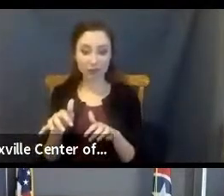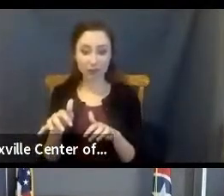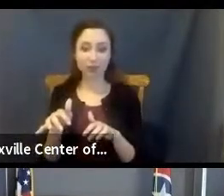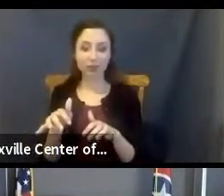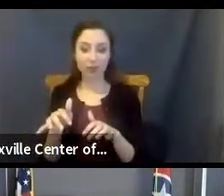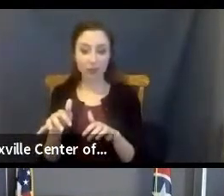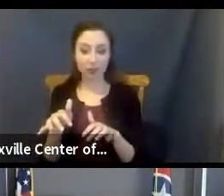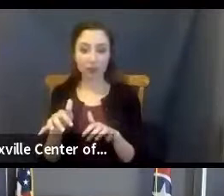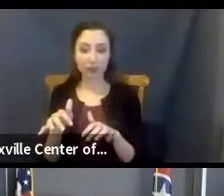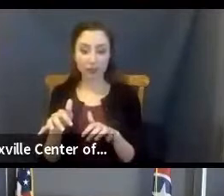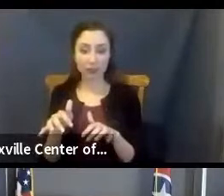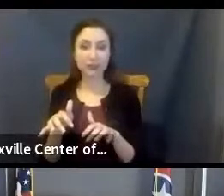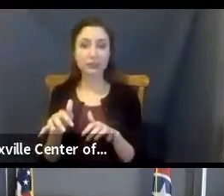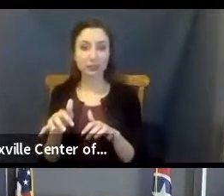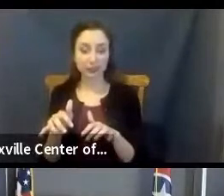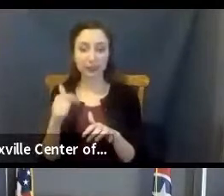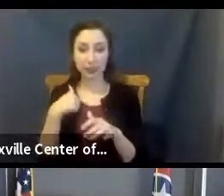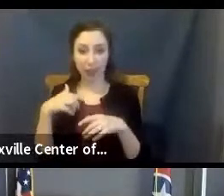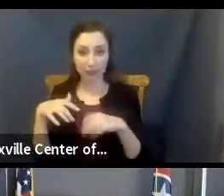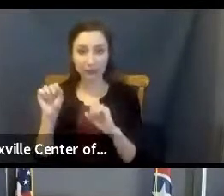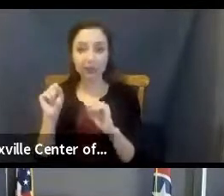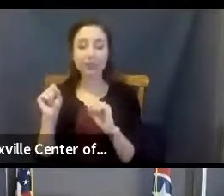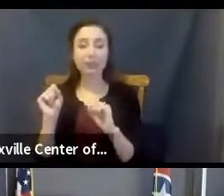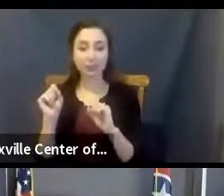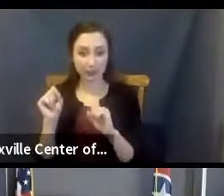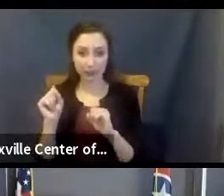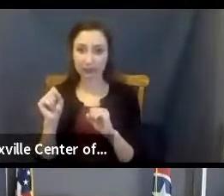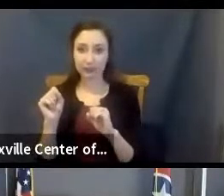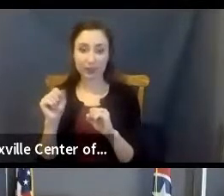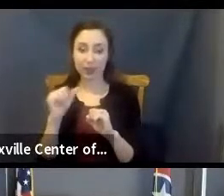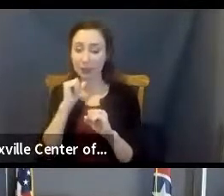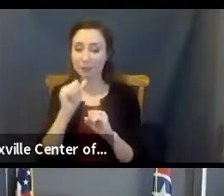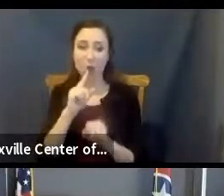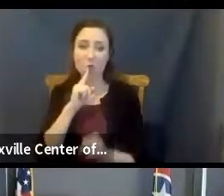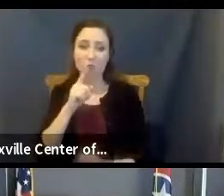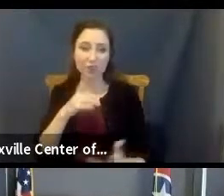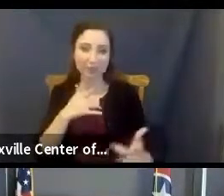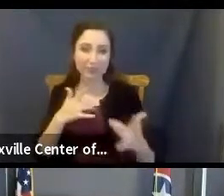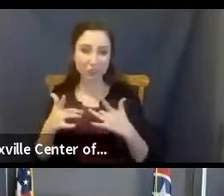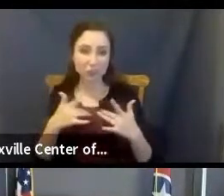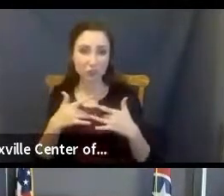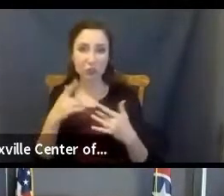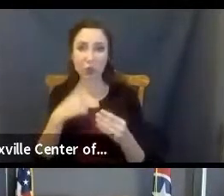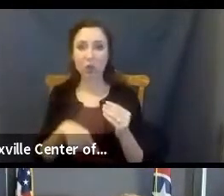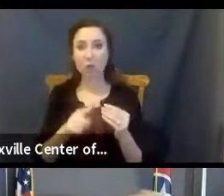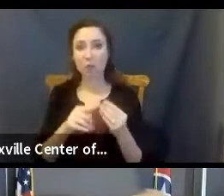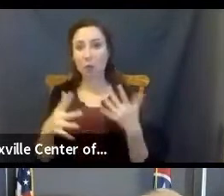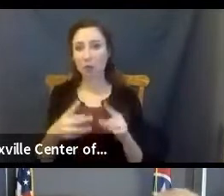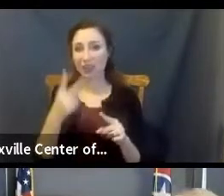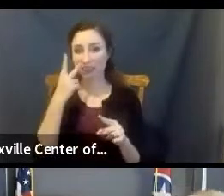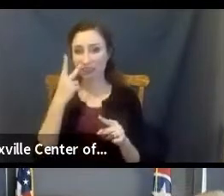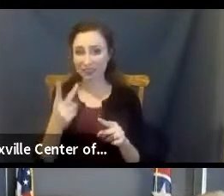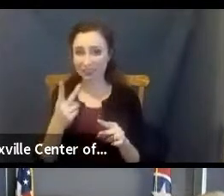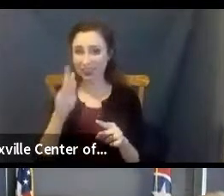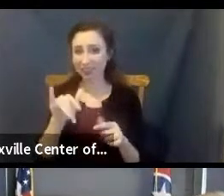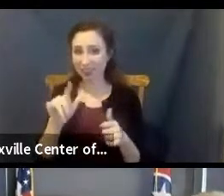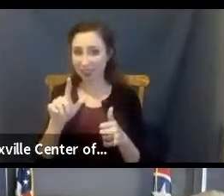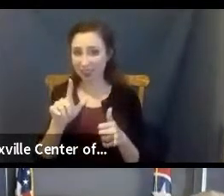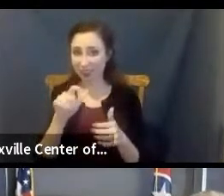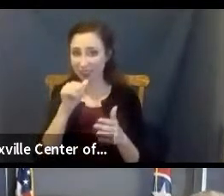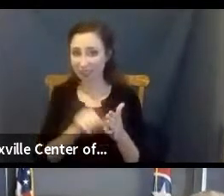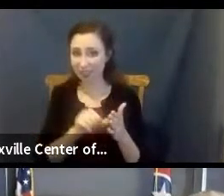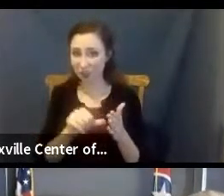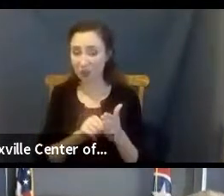And I am not overly concerned with what I've seen in that letter, although I acknowledge